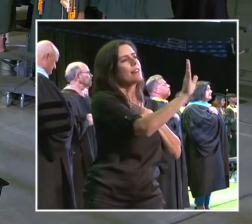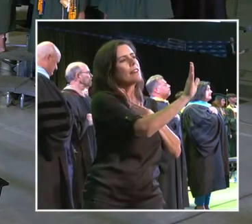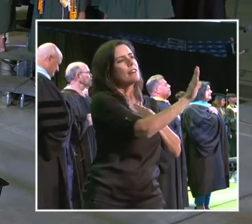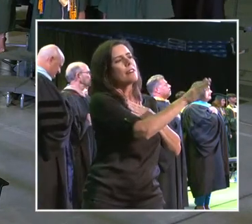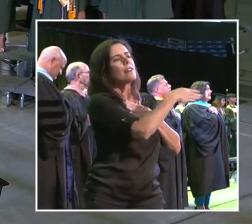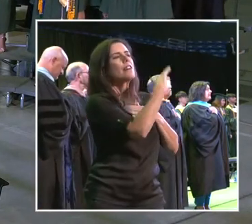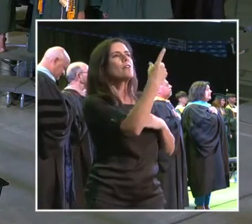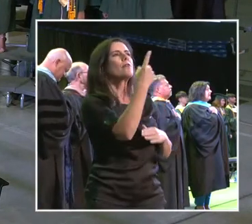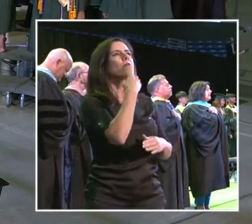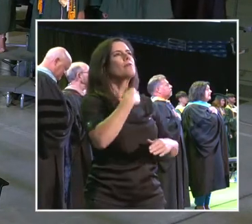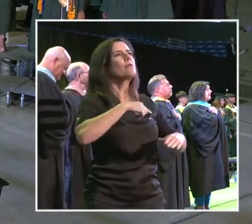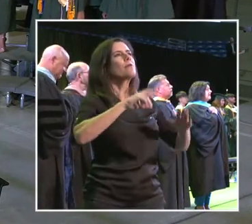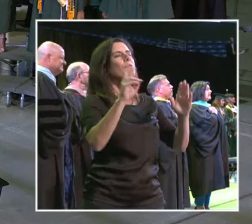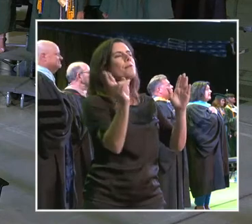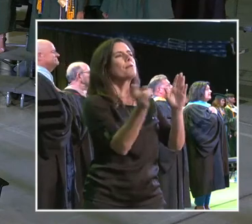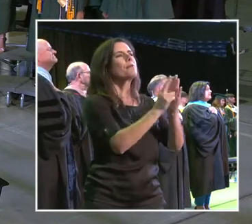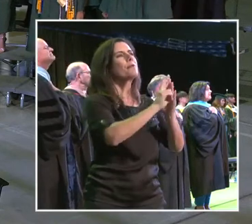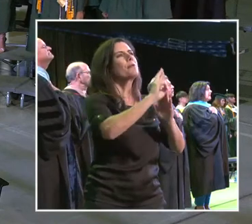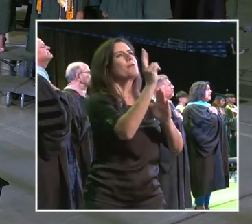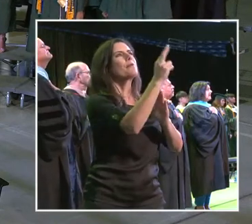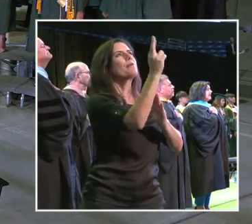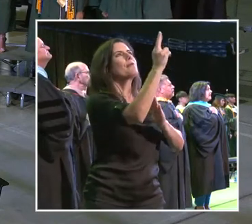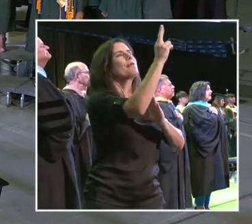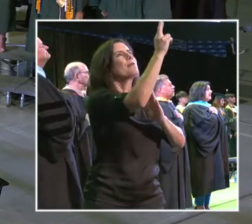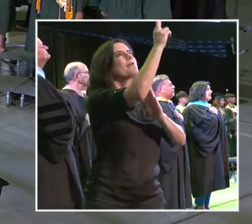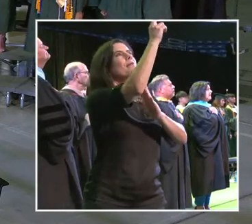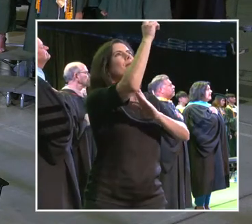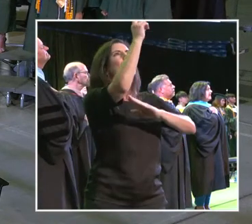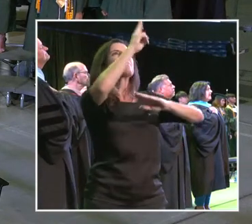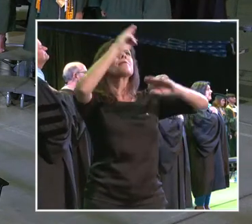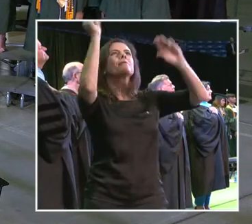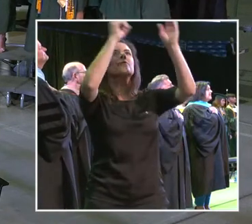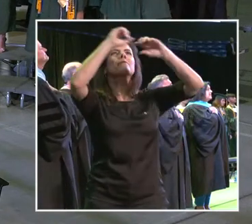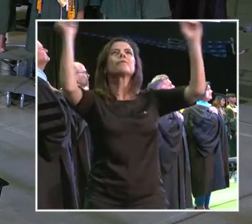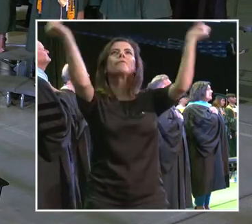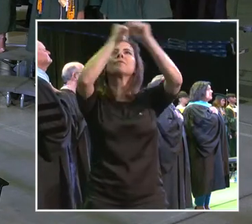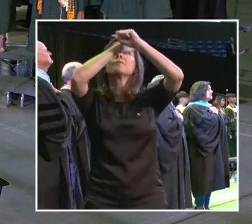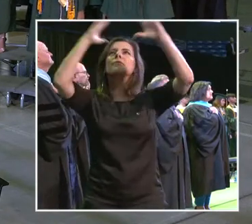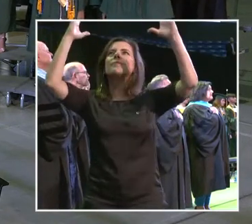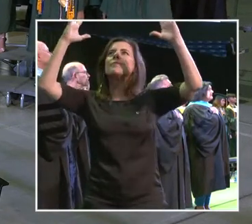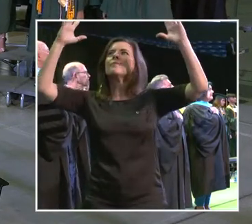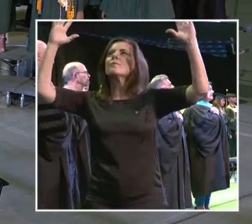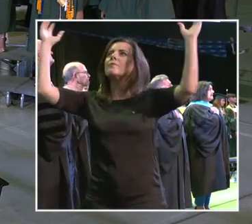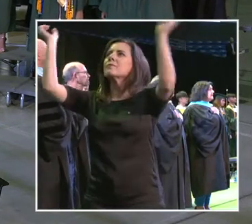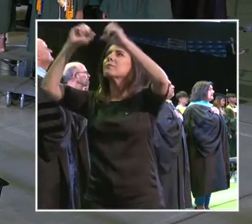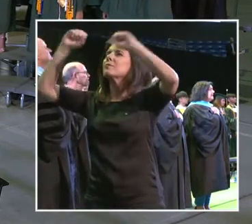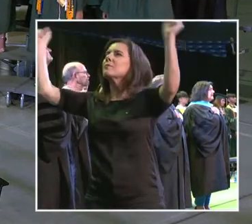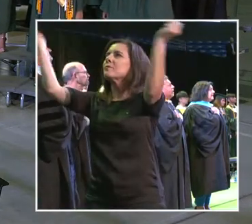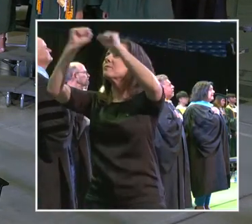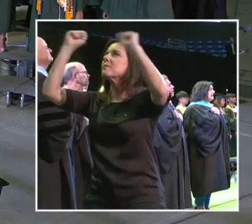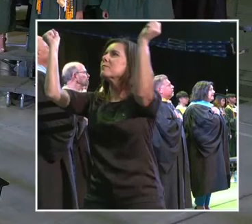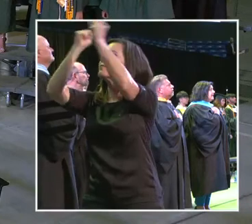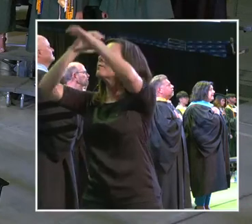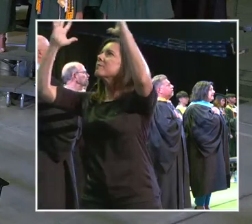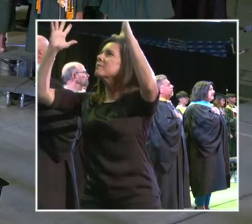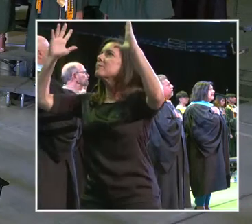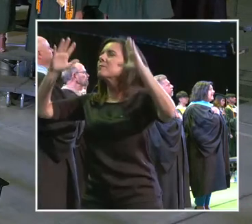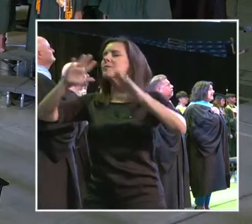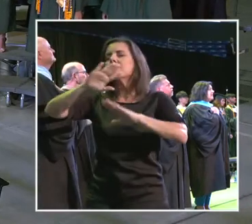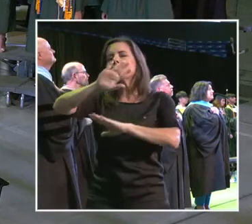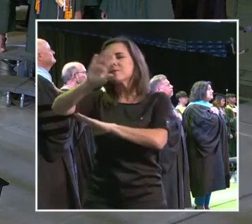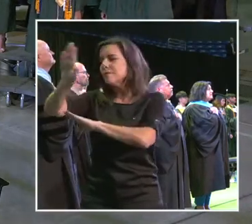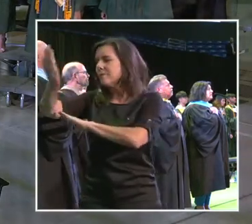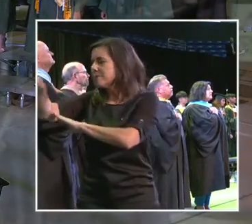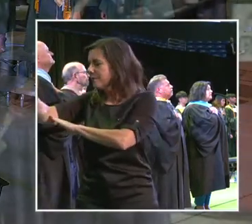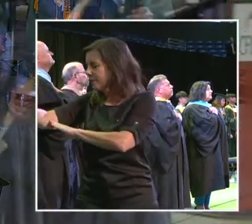streaming, and the rocket's red glare above bursting in air